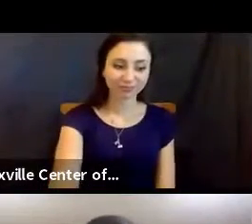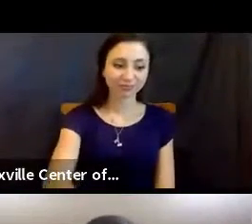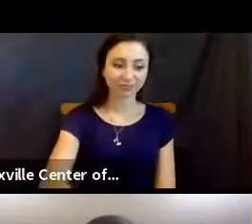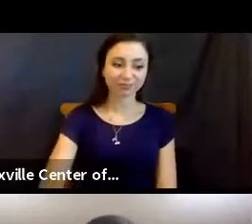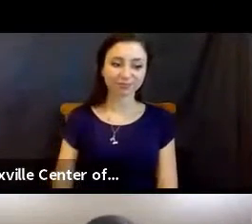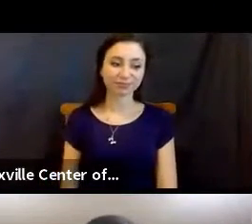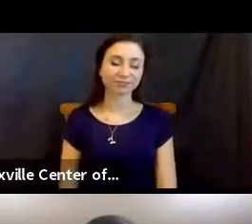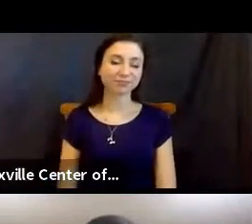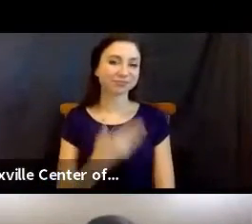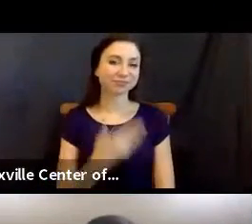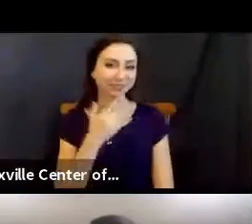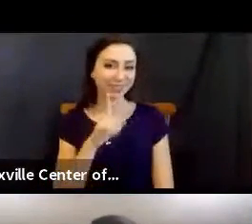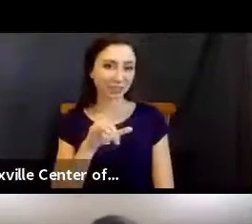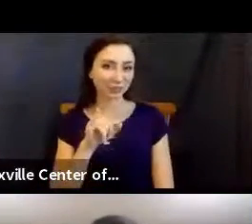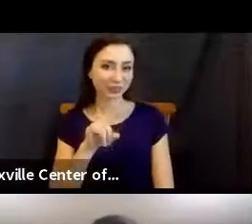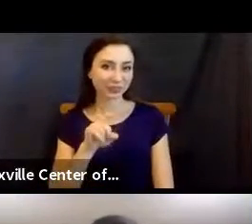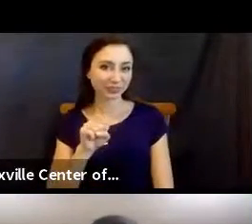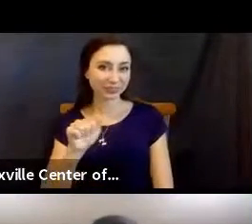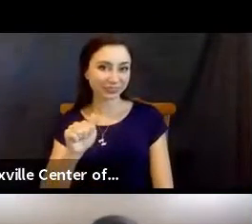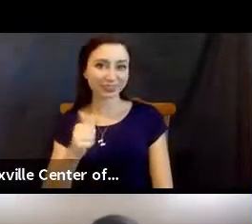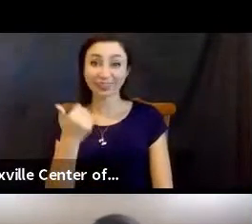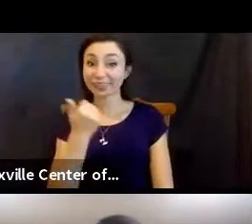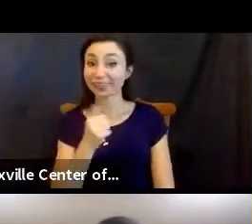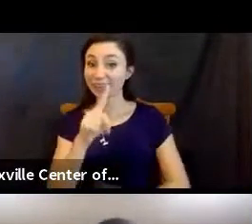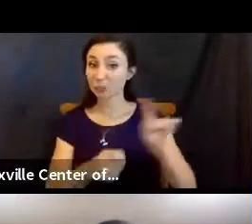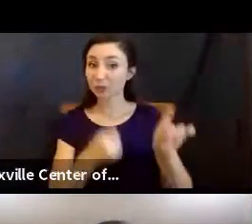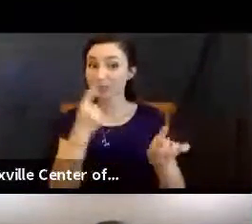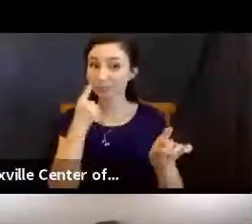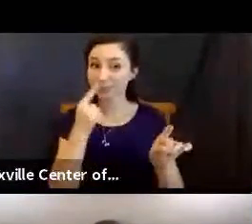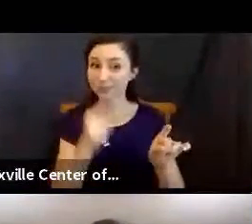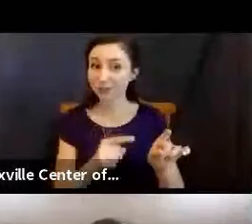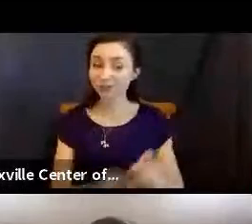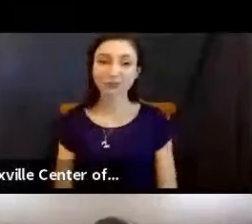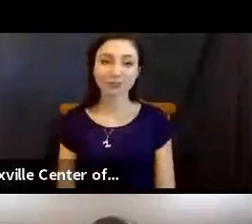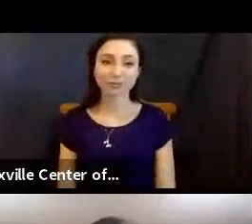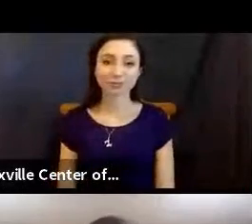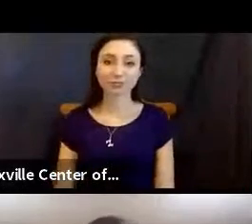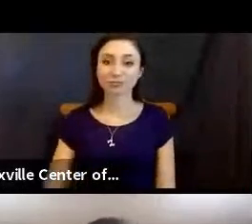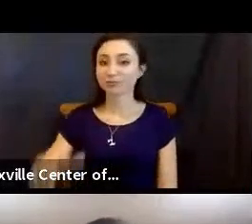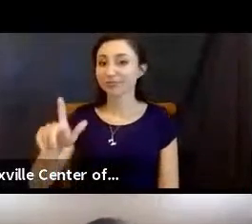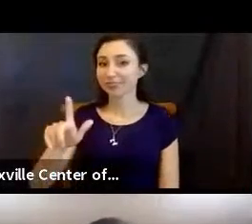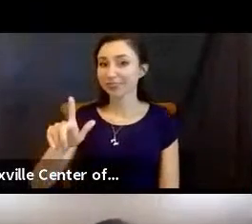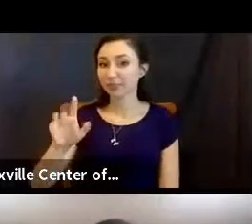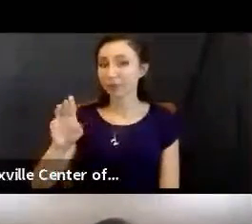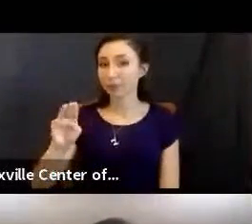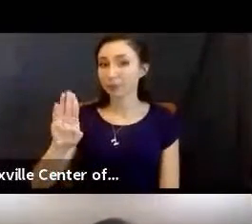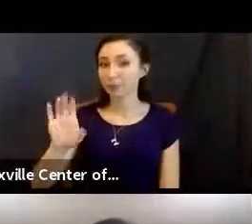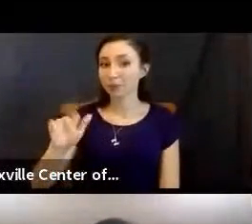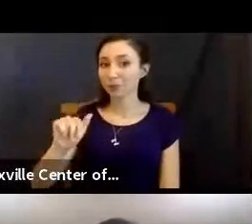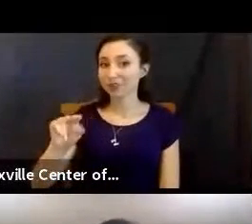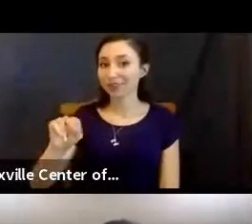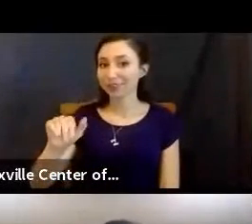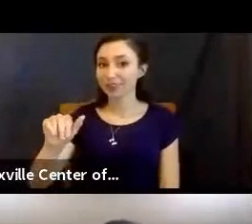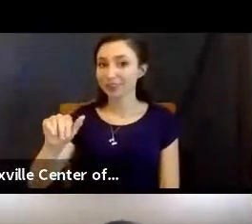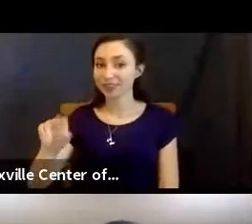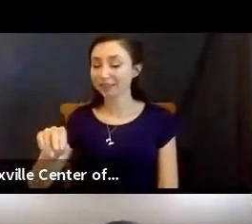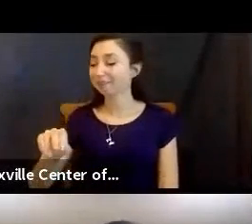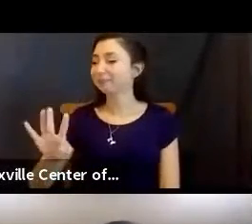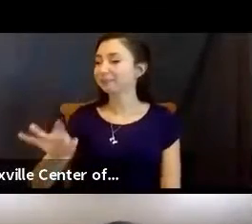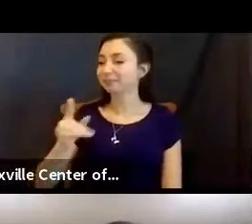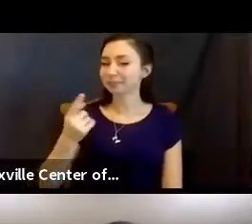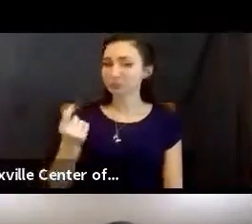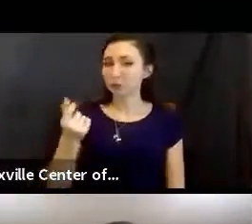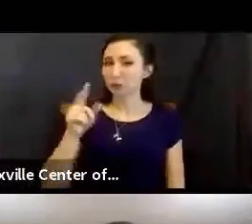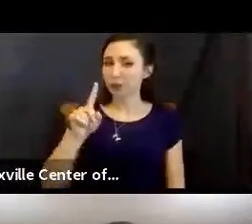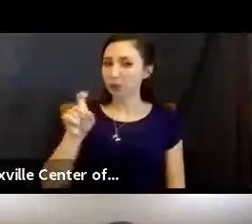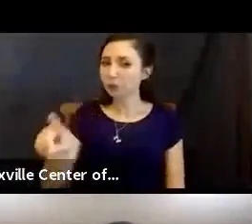Thanks, Lisa. Any questions for her? Lisa, just one quick question. You know,